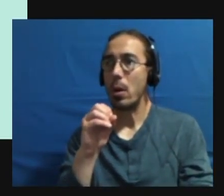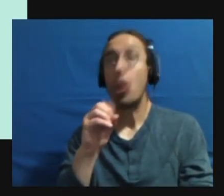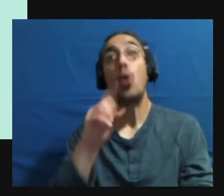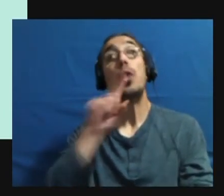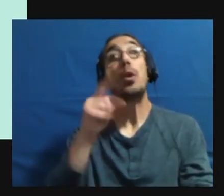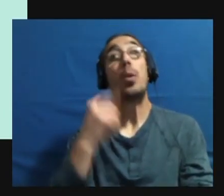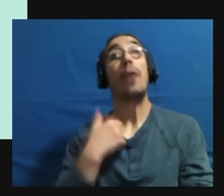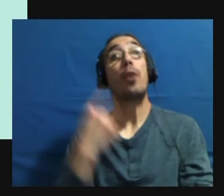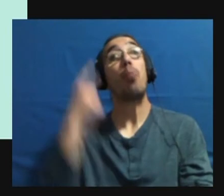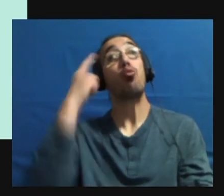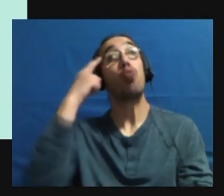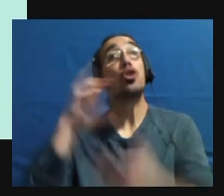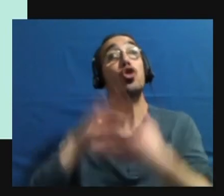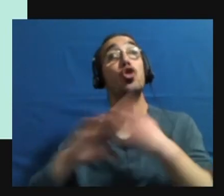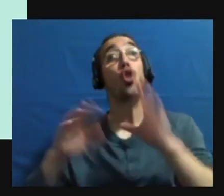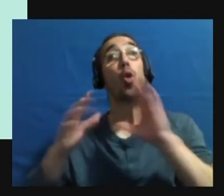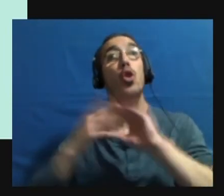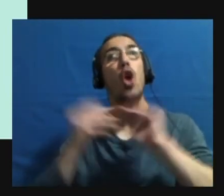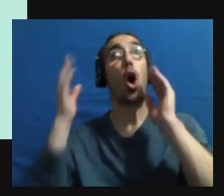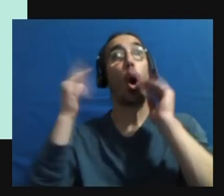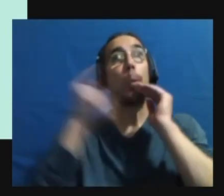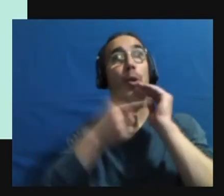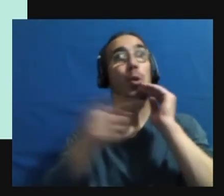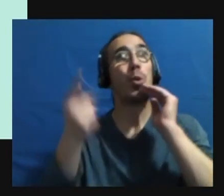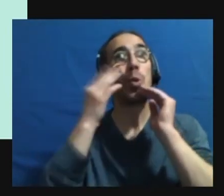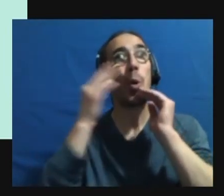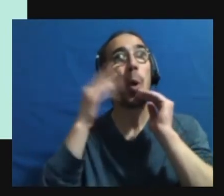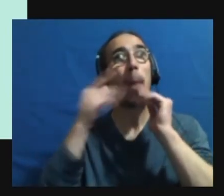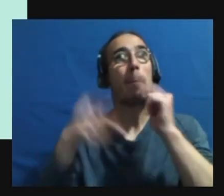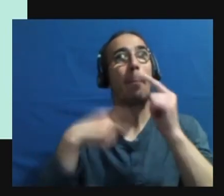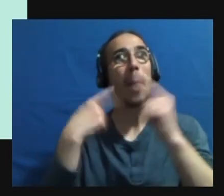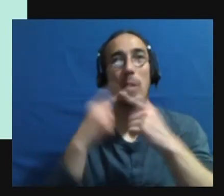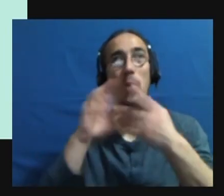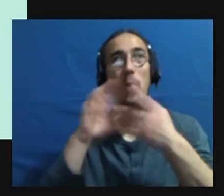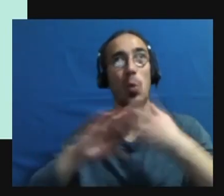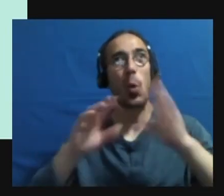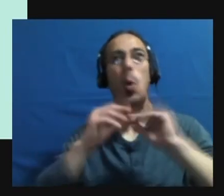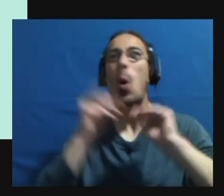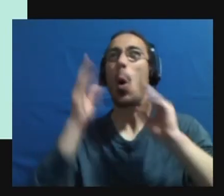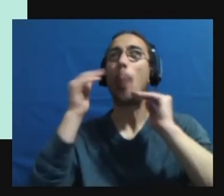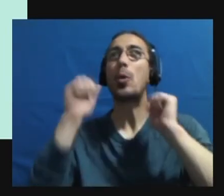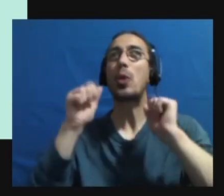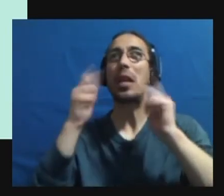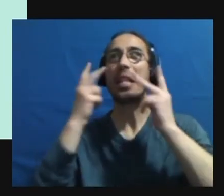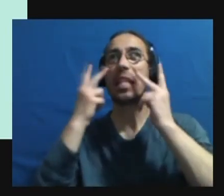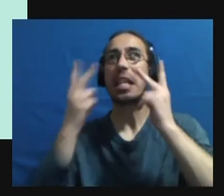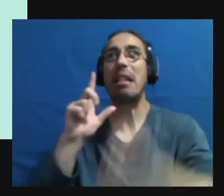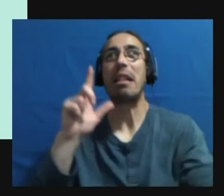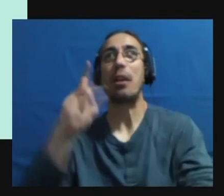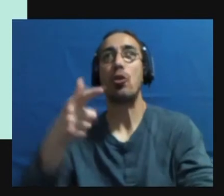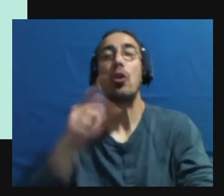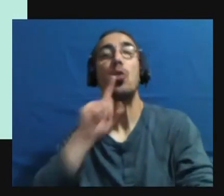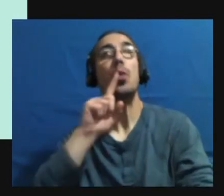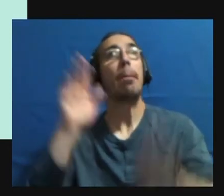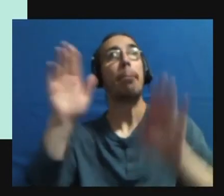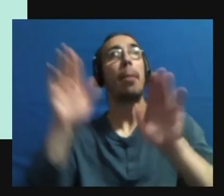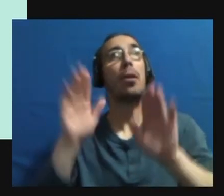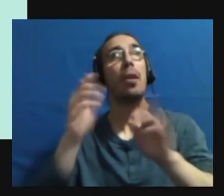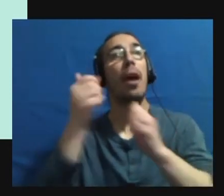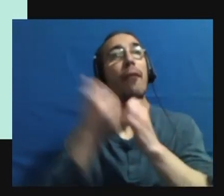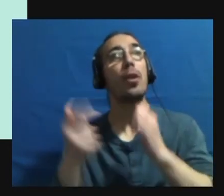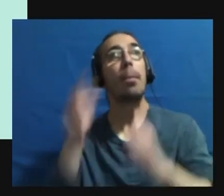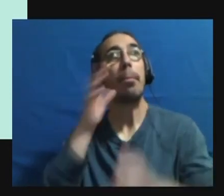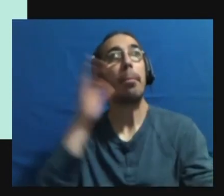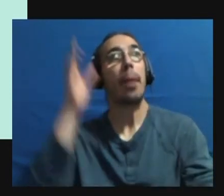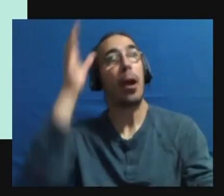Hopefully someone in the chat knows about this, and we'll put the link out so you can look at it later, because it's amazing. And every parent and